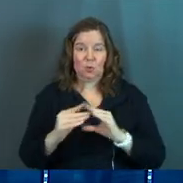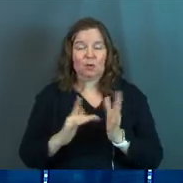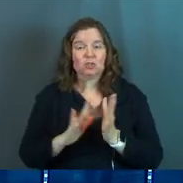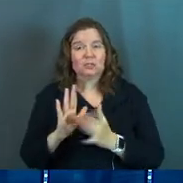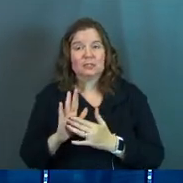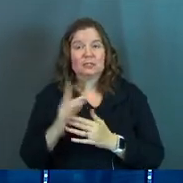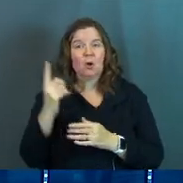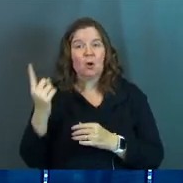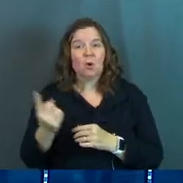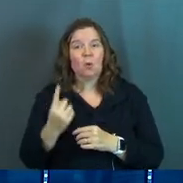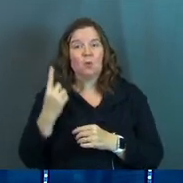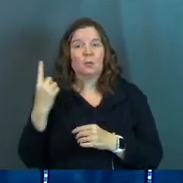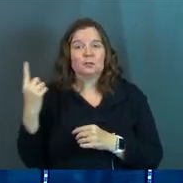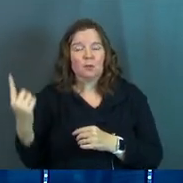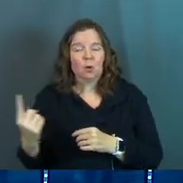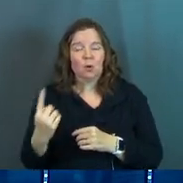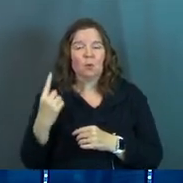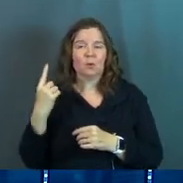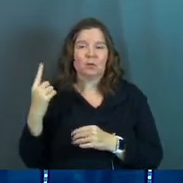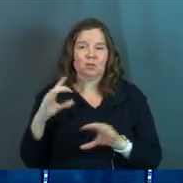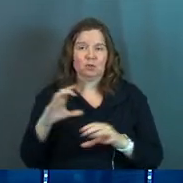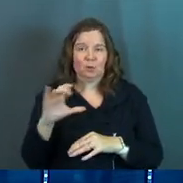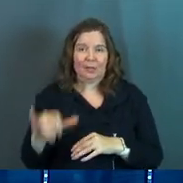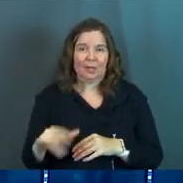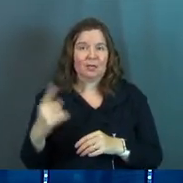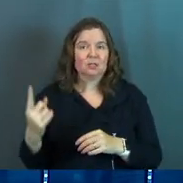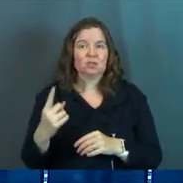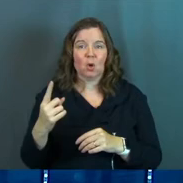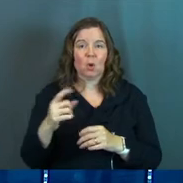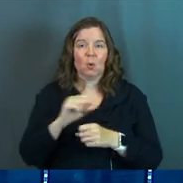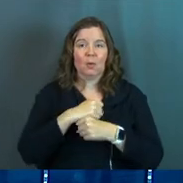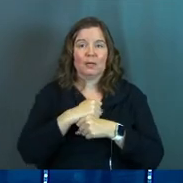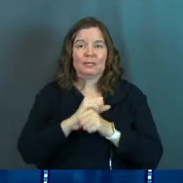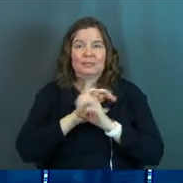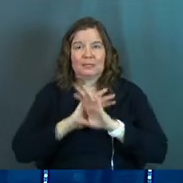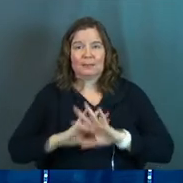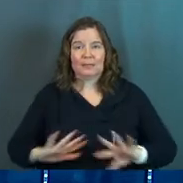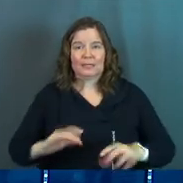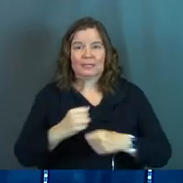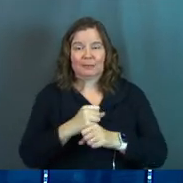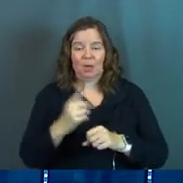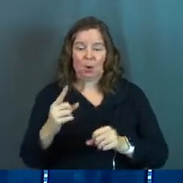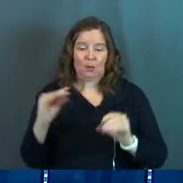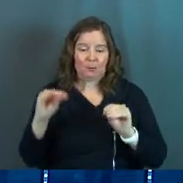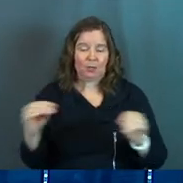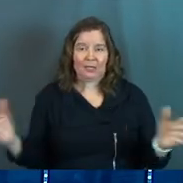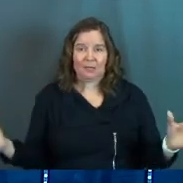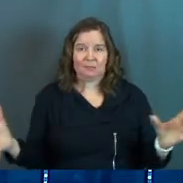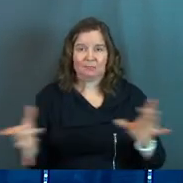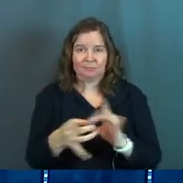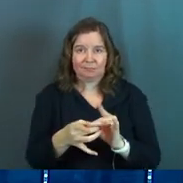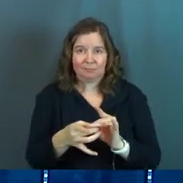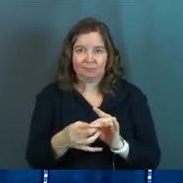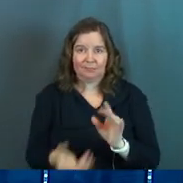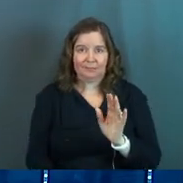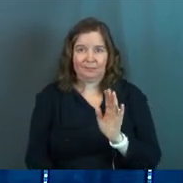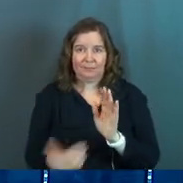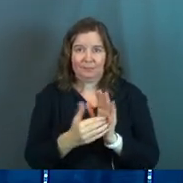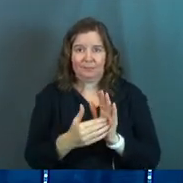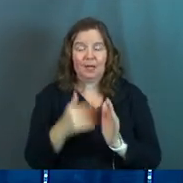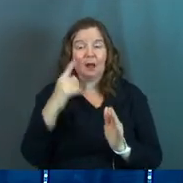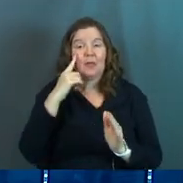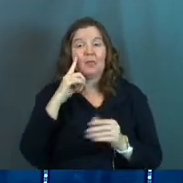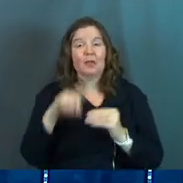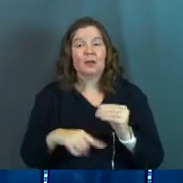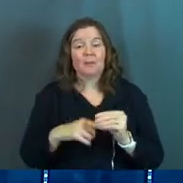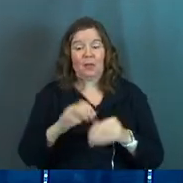And Jesus is always, always, always doing that. He's always peacemaking. He's always putting it back together. And